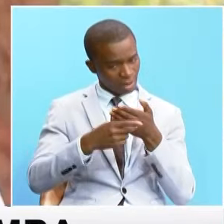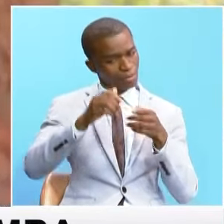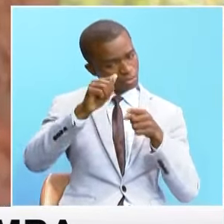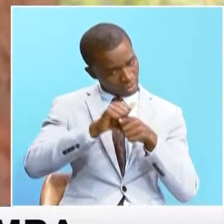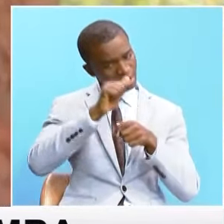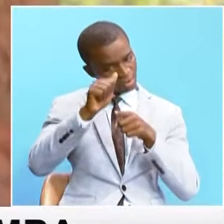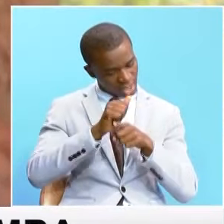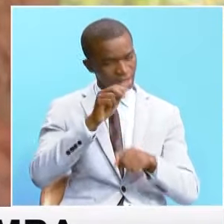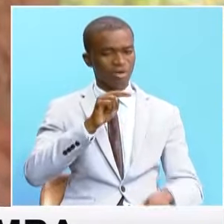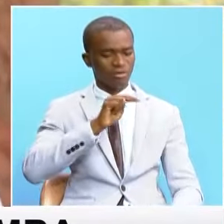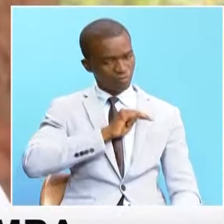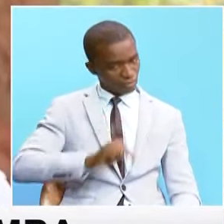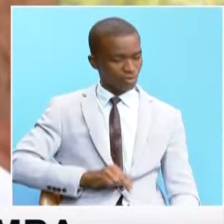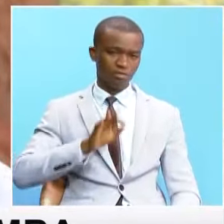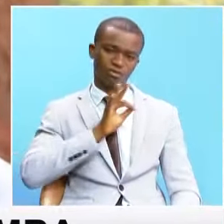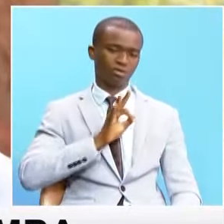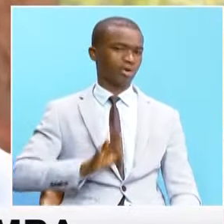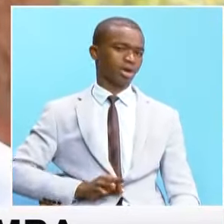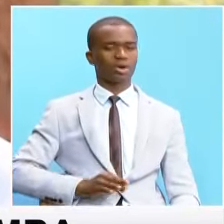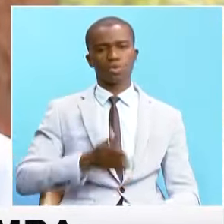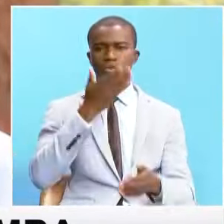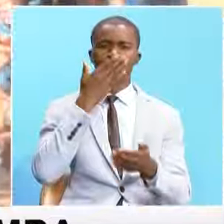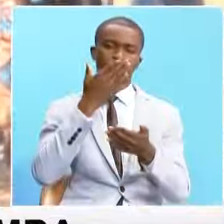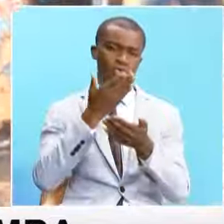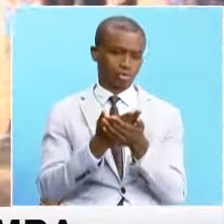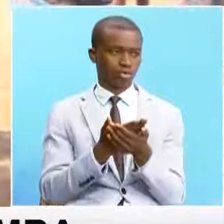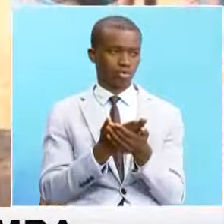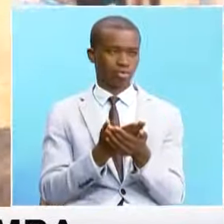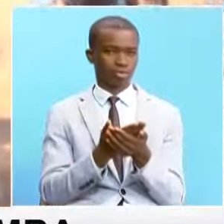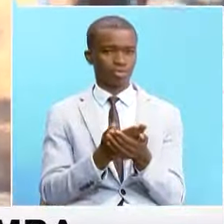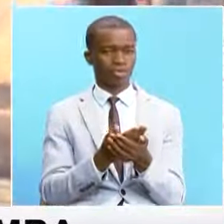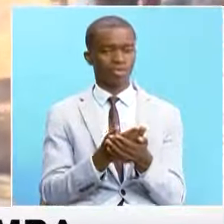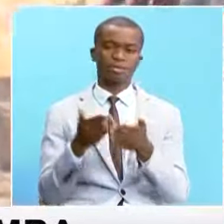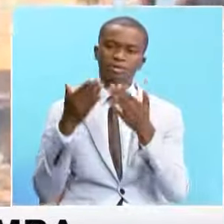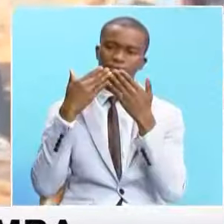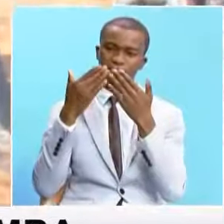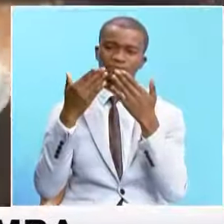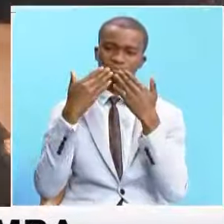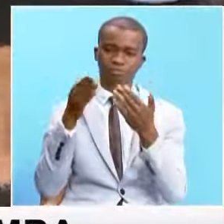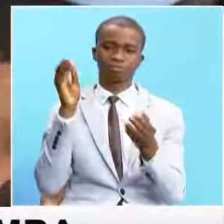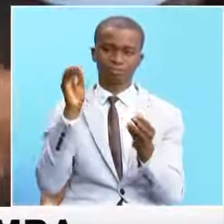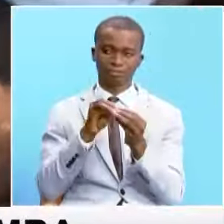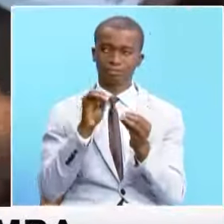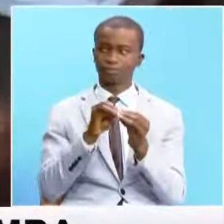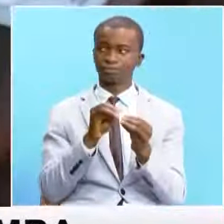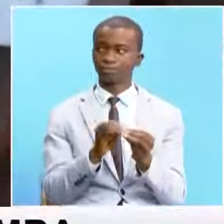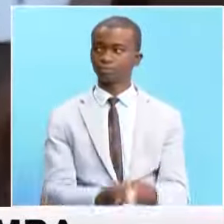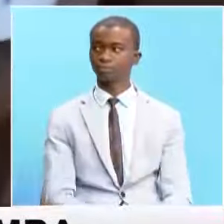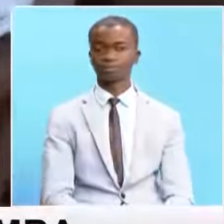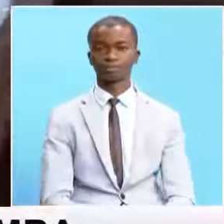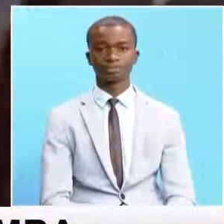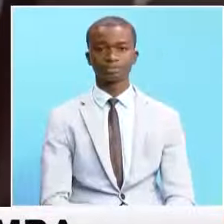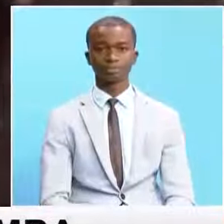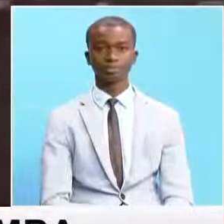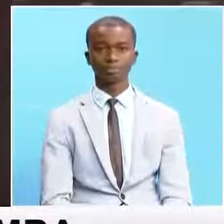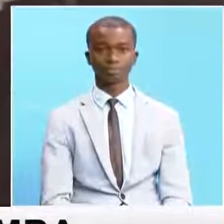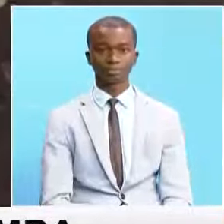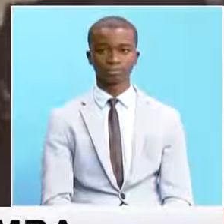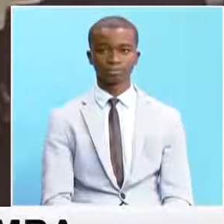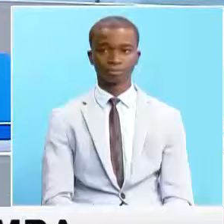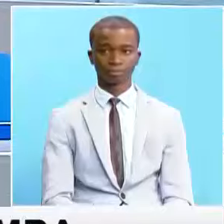ihagudiana kutujana buvotu mulimbo twatuisha. Chintu Nangamba, for ZANIS News in Pemba District,